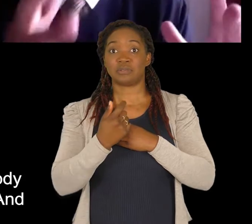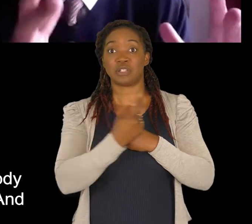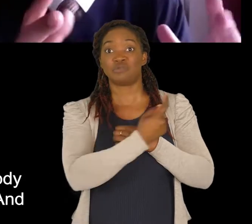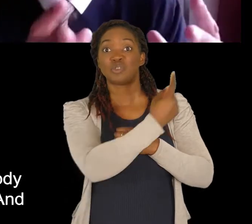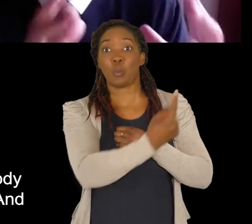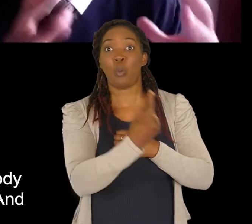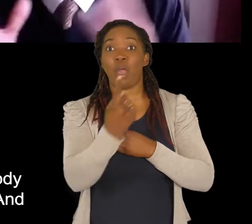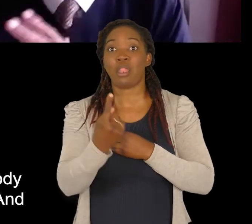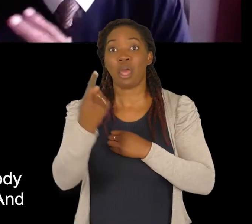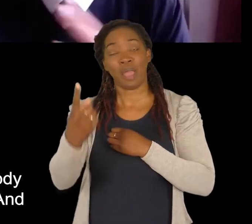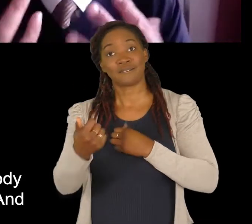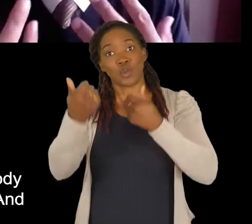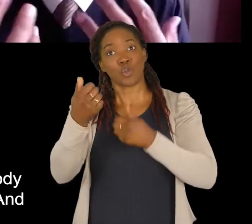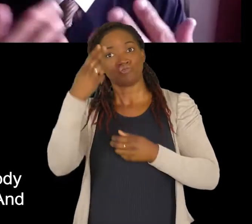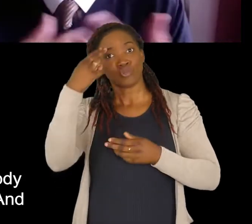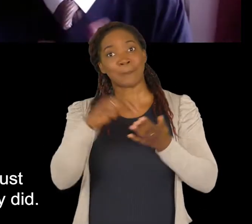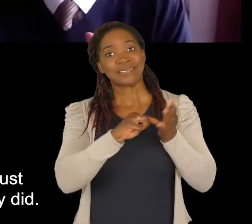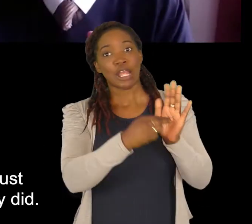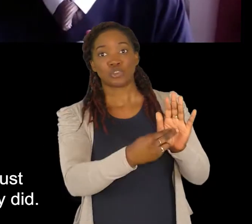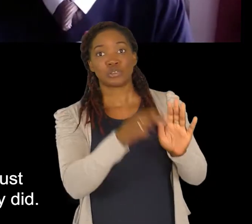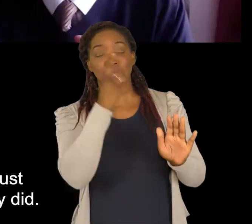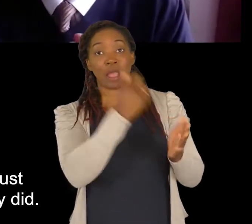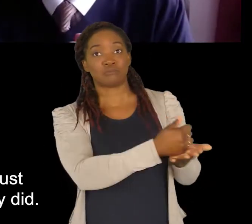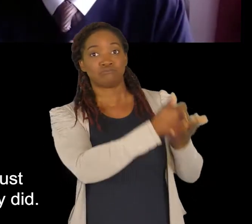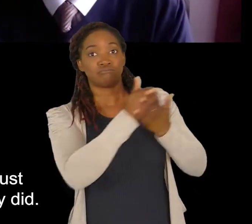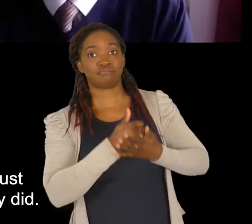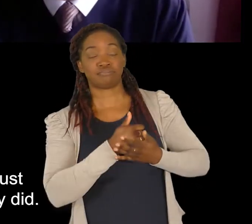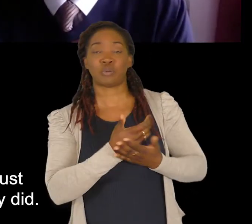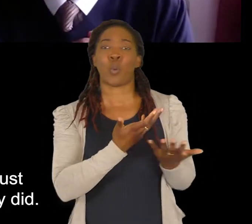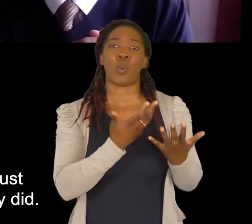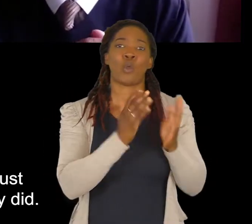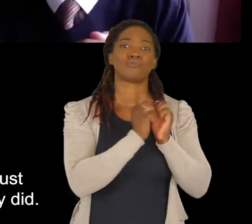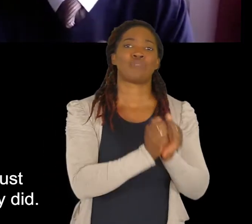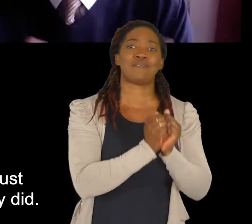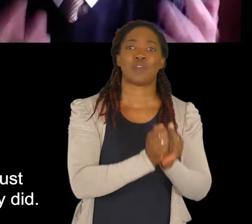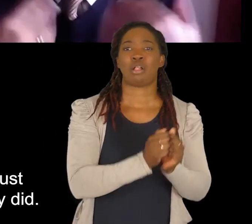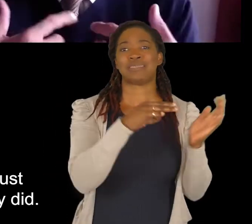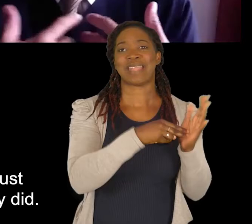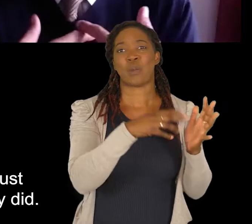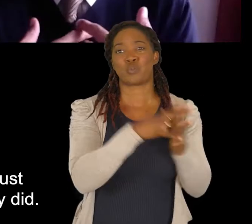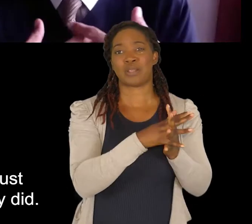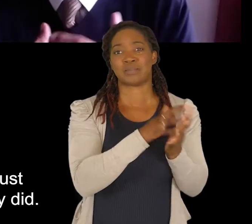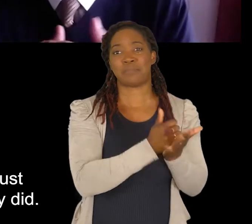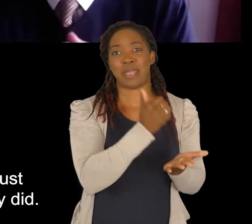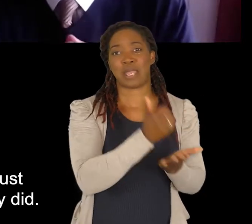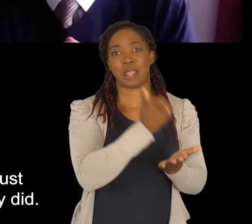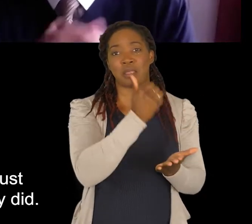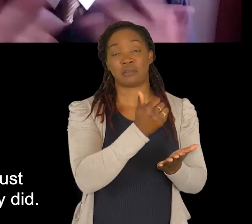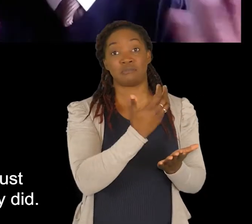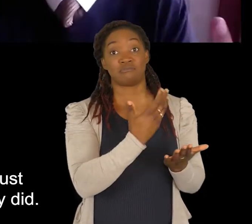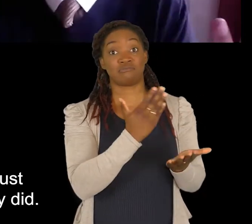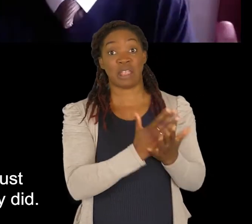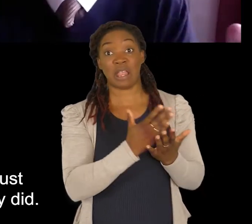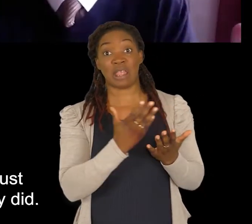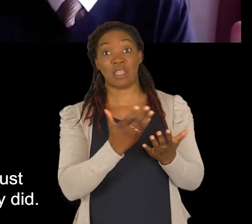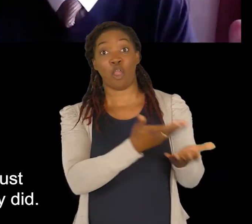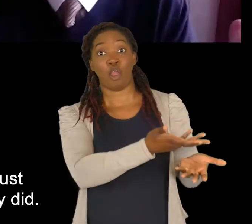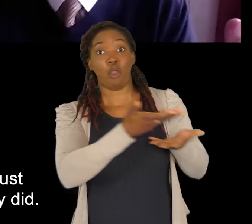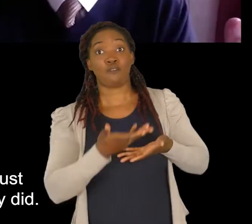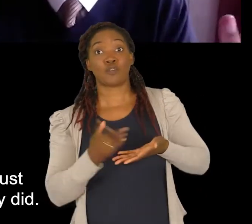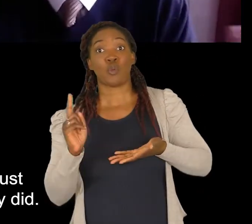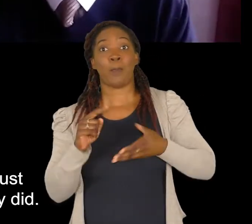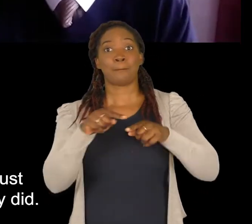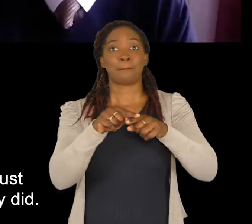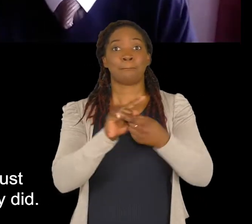can endorse it, that has got a reputation. And NatWest, who I'm grateful to today, just gave us meeting